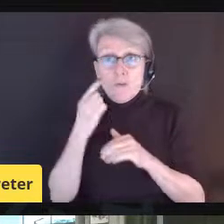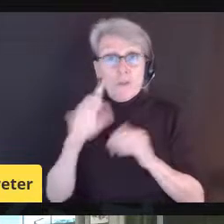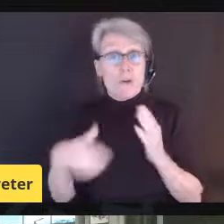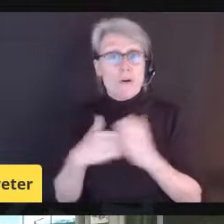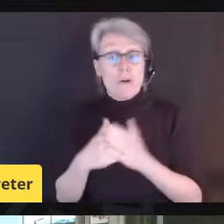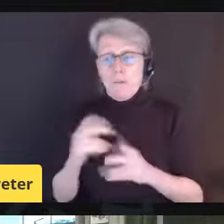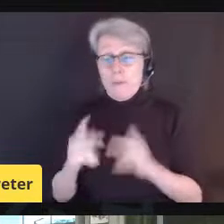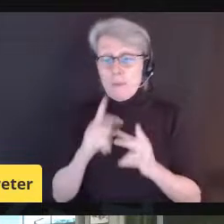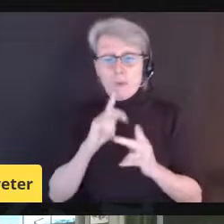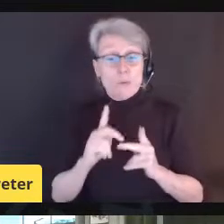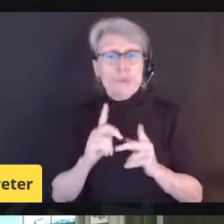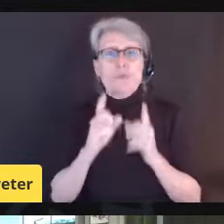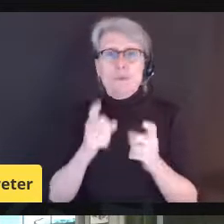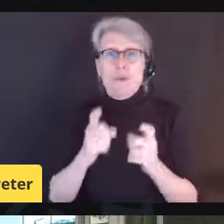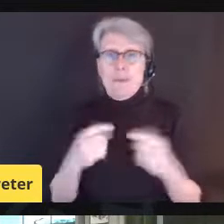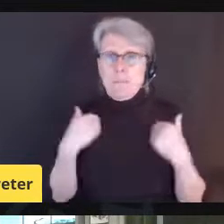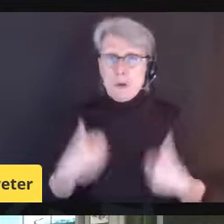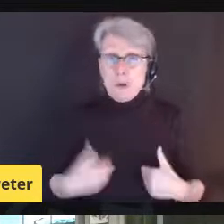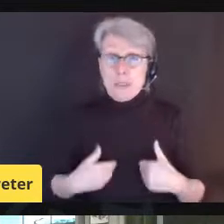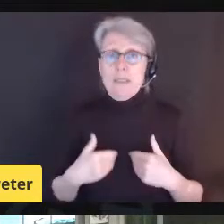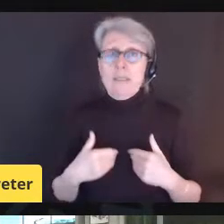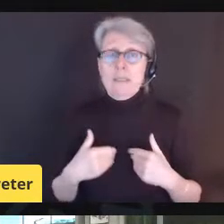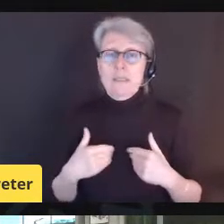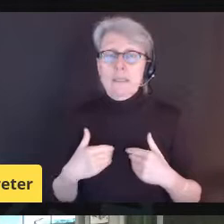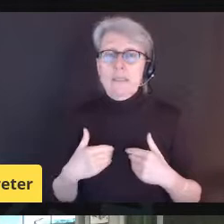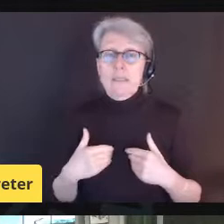donate their bodies to